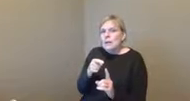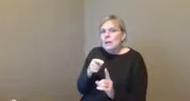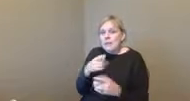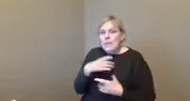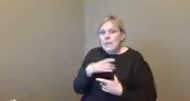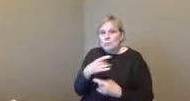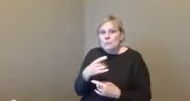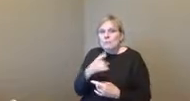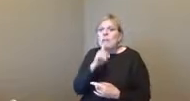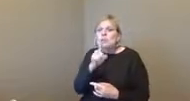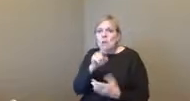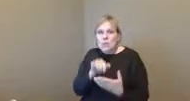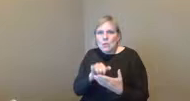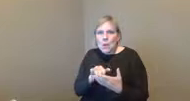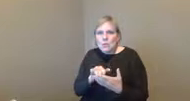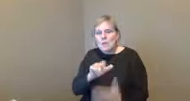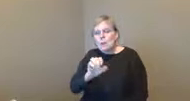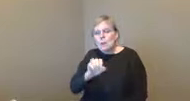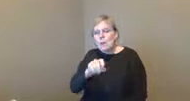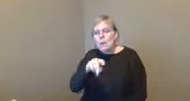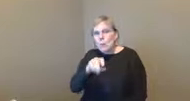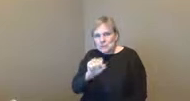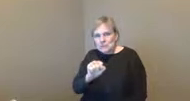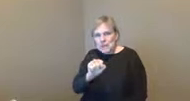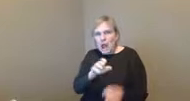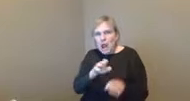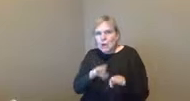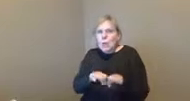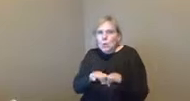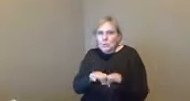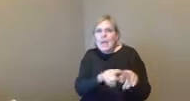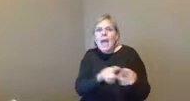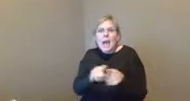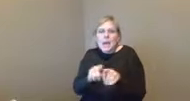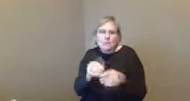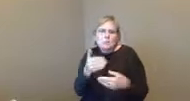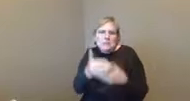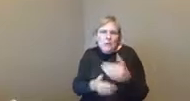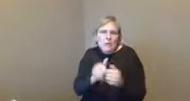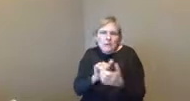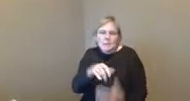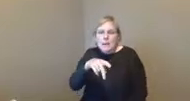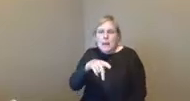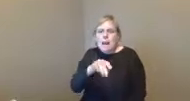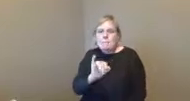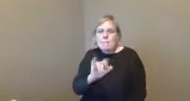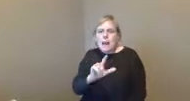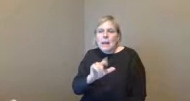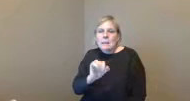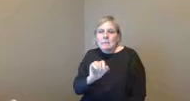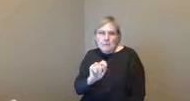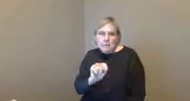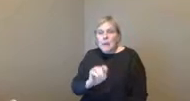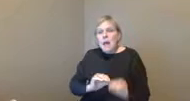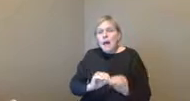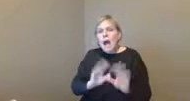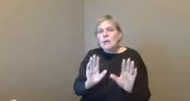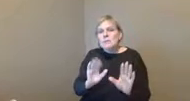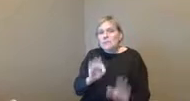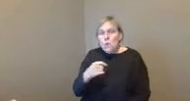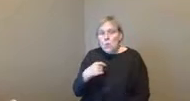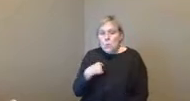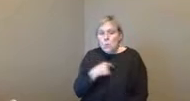interest in making sure that those loops are kind of closed as they are proceeding with this pilot, because obviously if